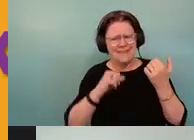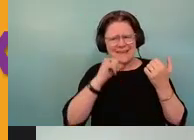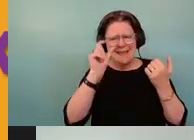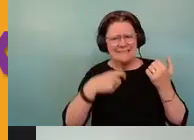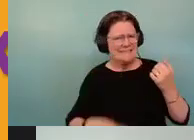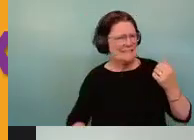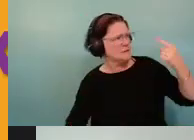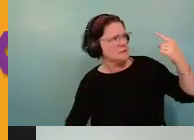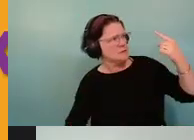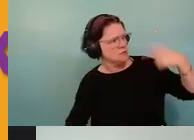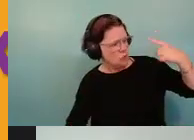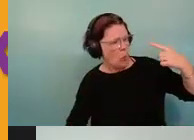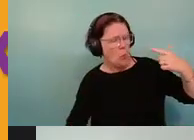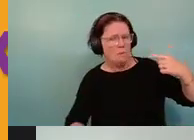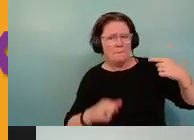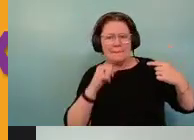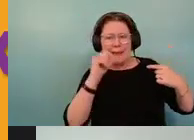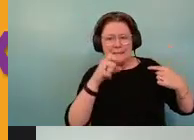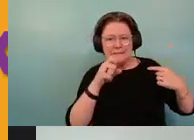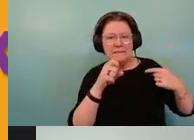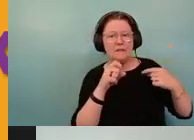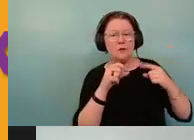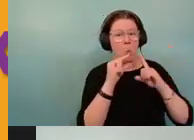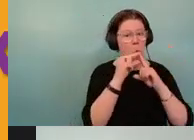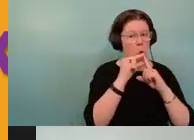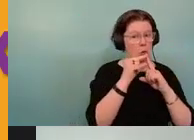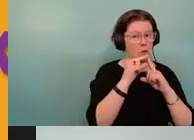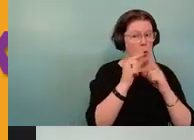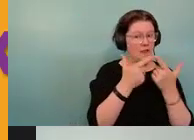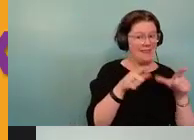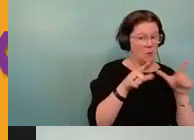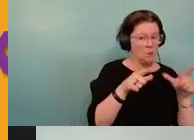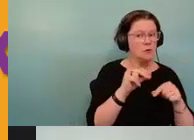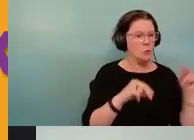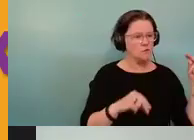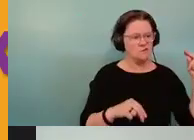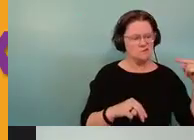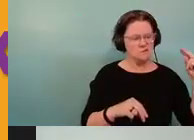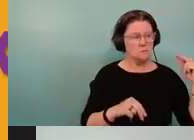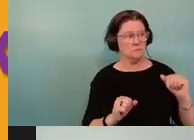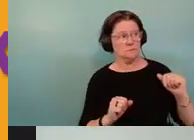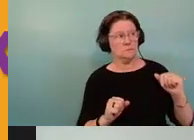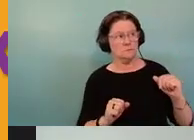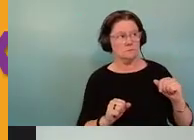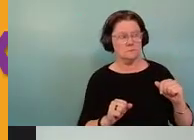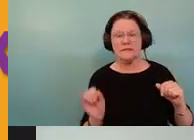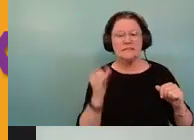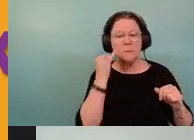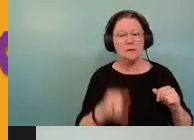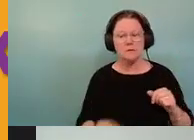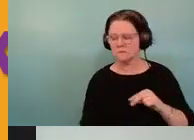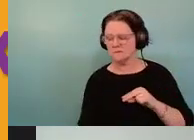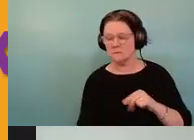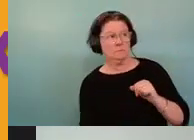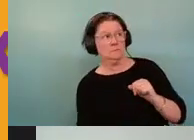that verbiage to be said. It was the look sometimes or the action that the person did. And